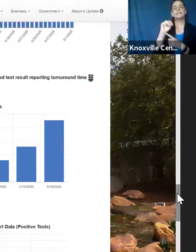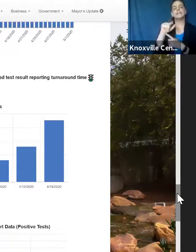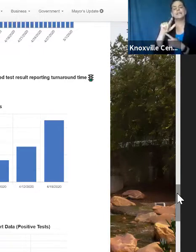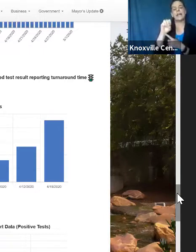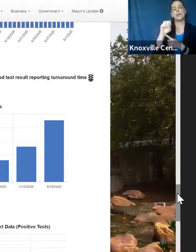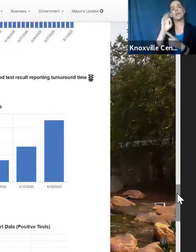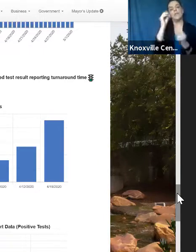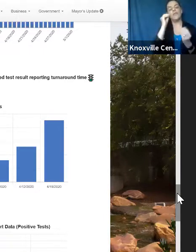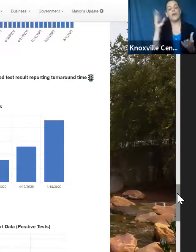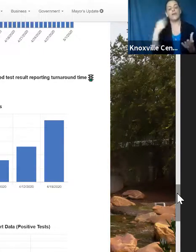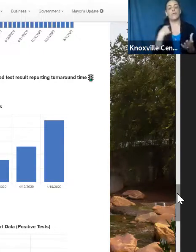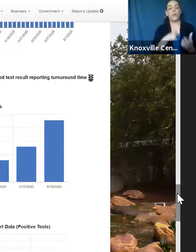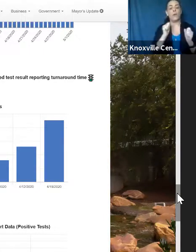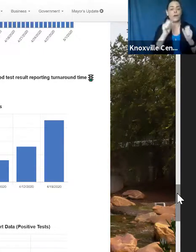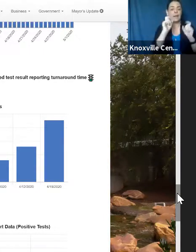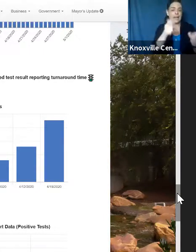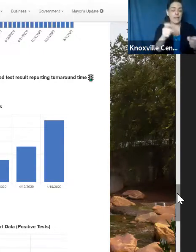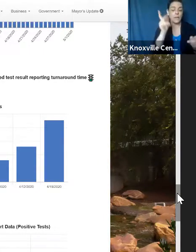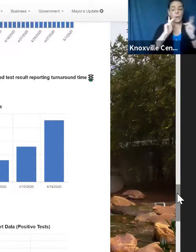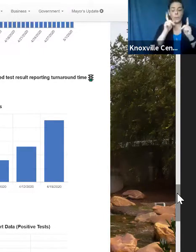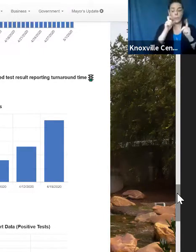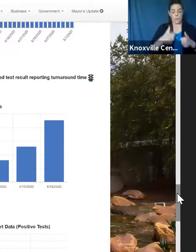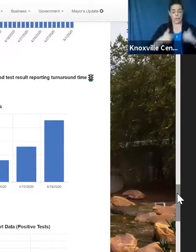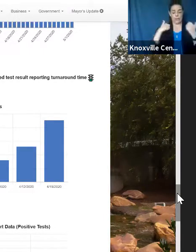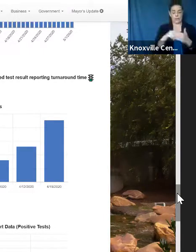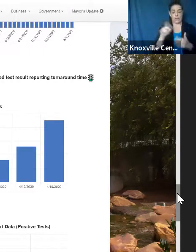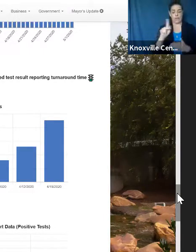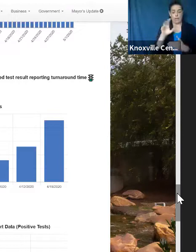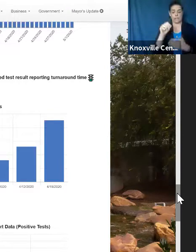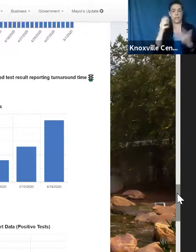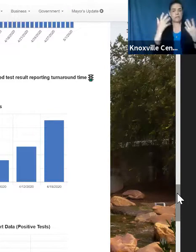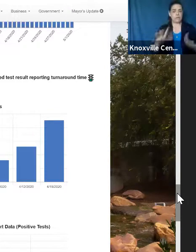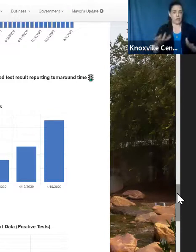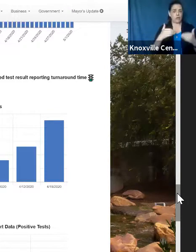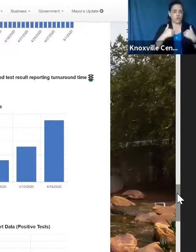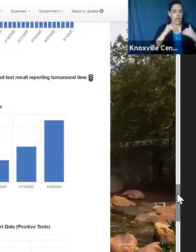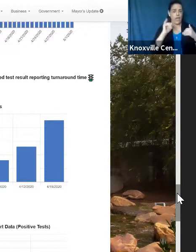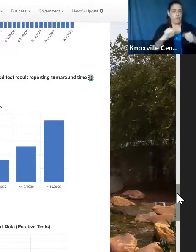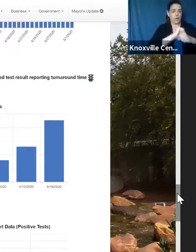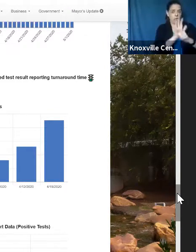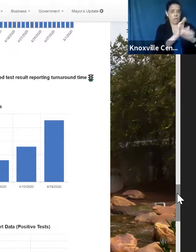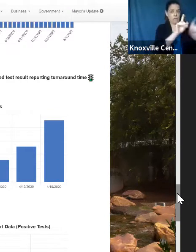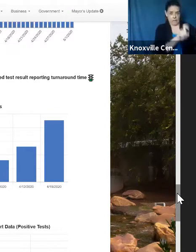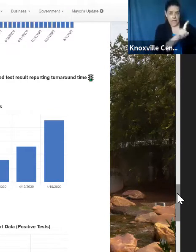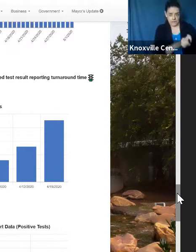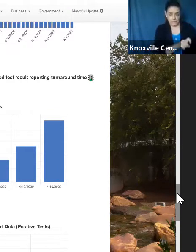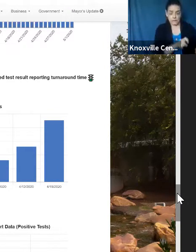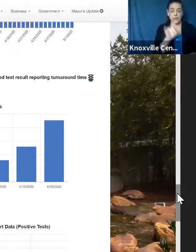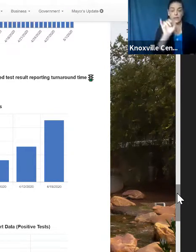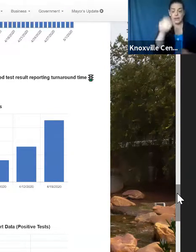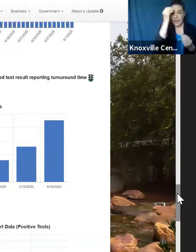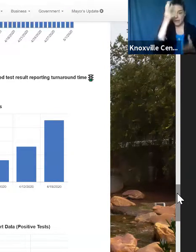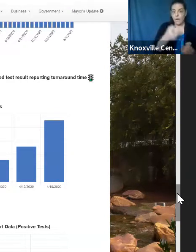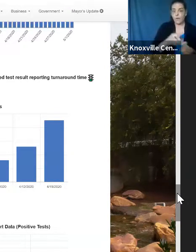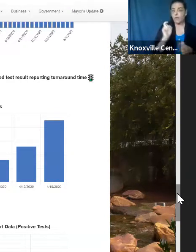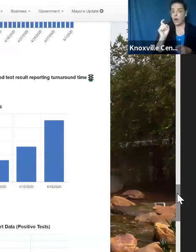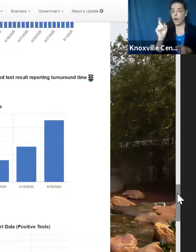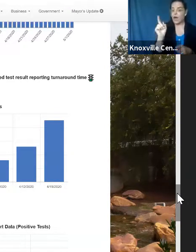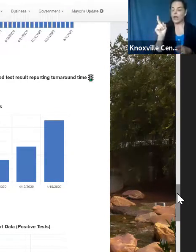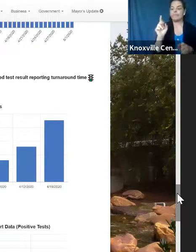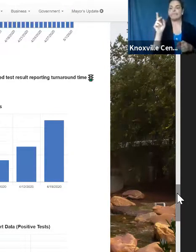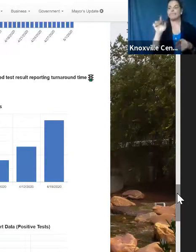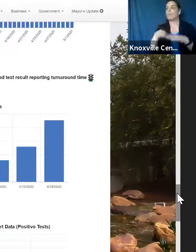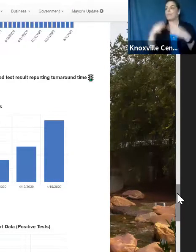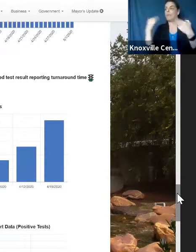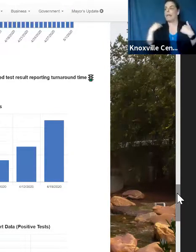for people that live within Knox County that have been tested for COVID-19. This data comes from public health tests that are